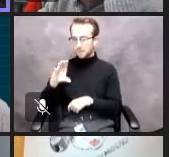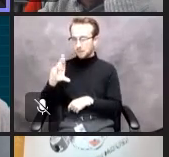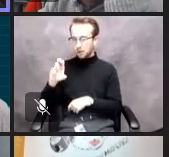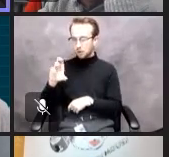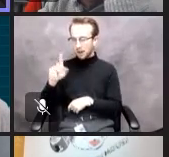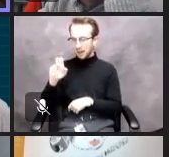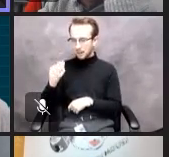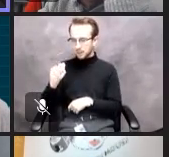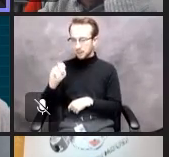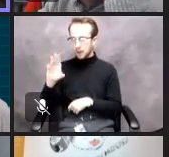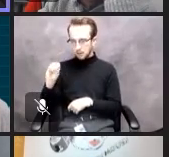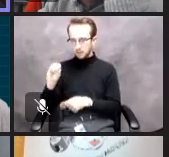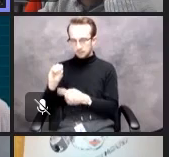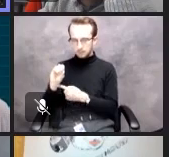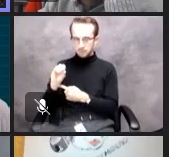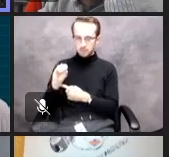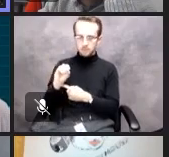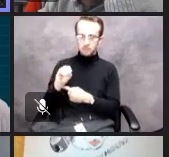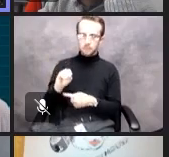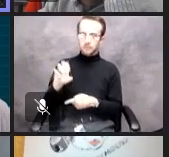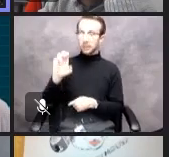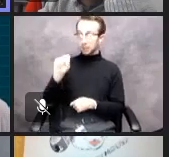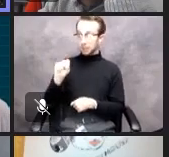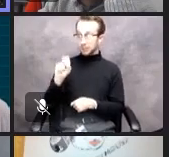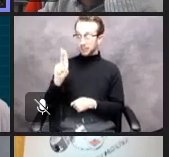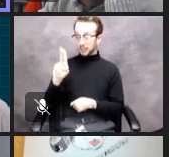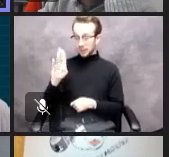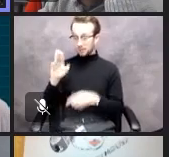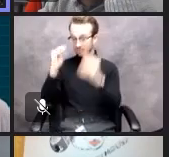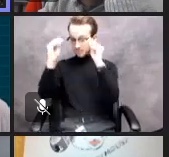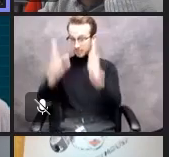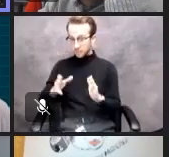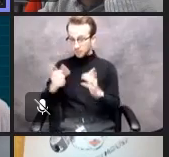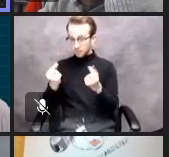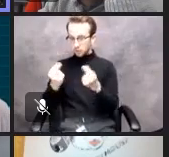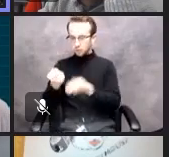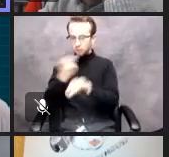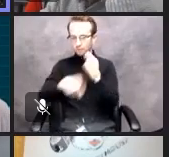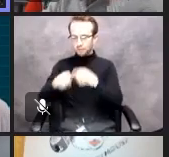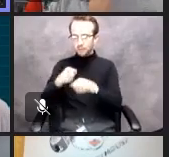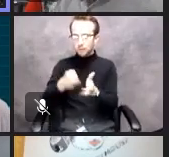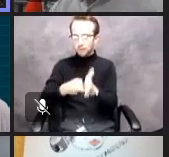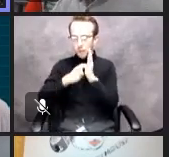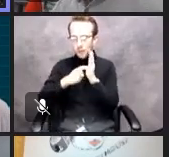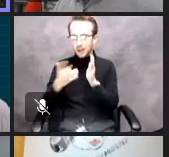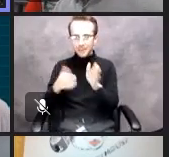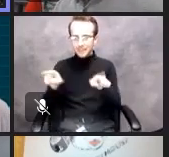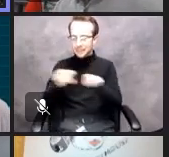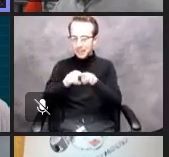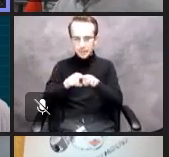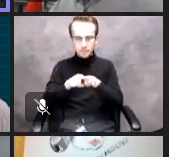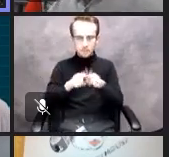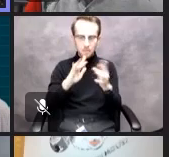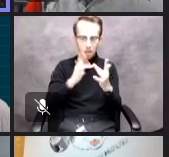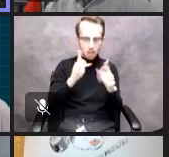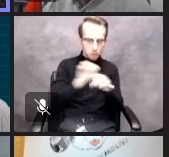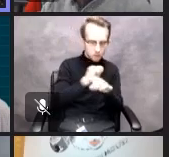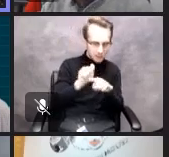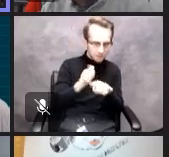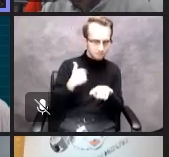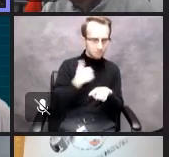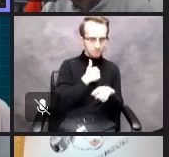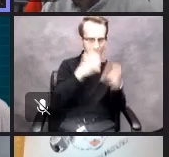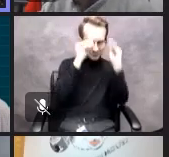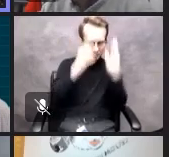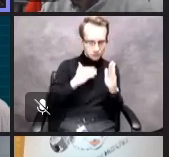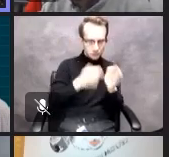They are required, the substitutes are required to do the same online training that we as teachers are required to do, but they're not paying the subs